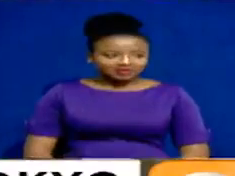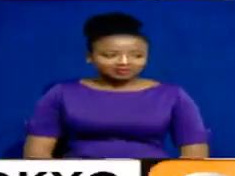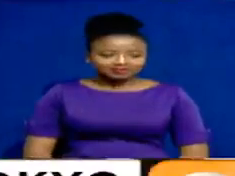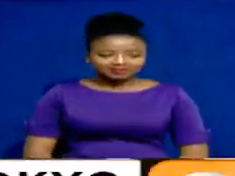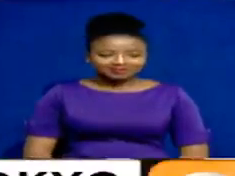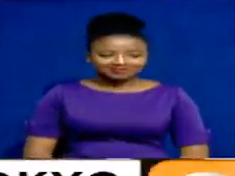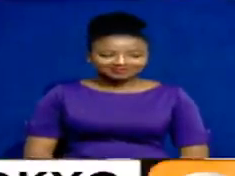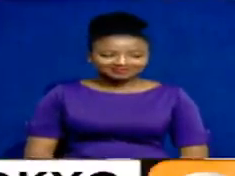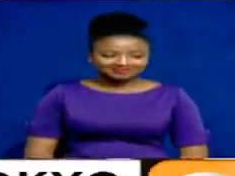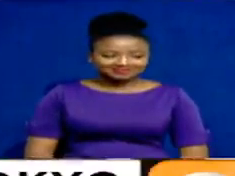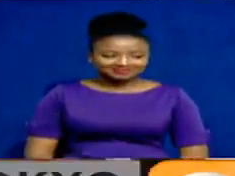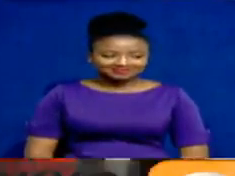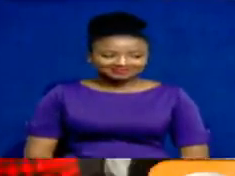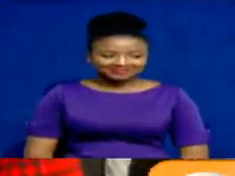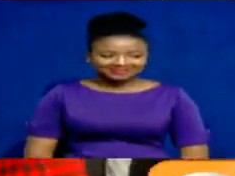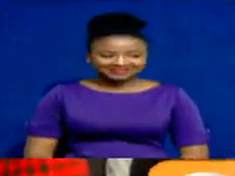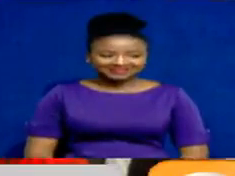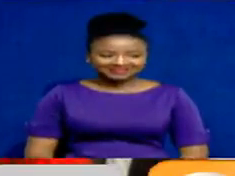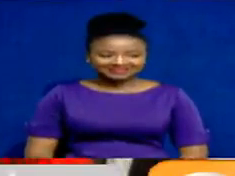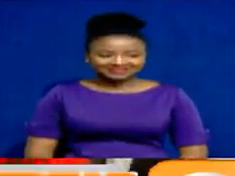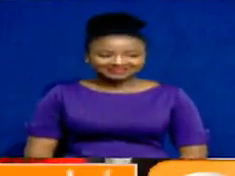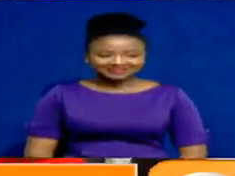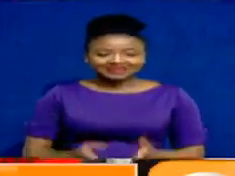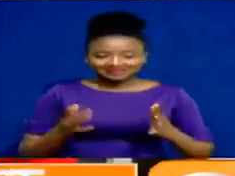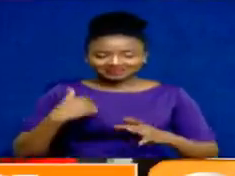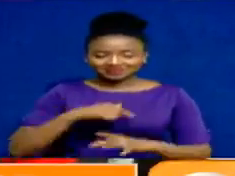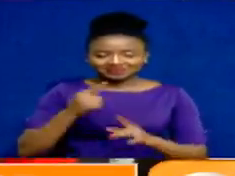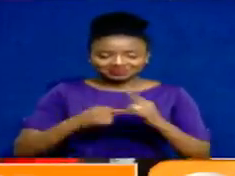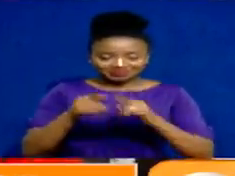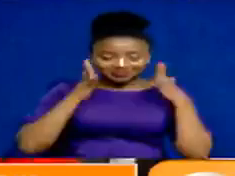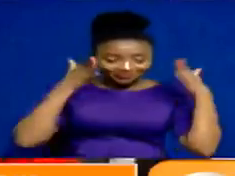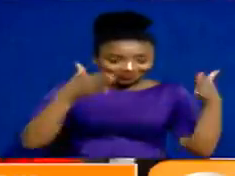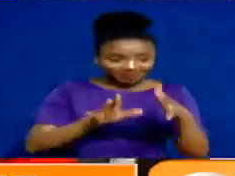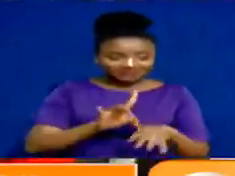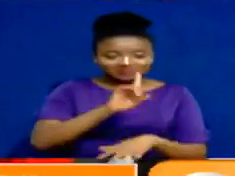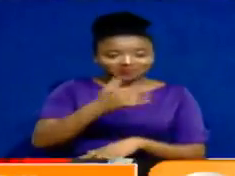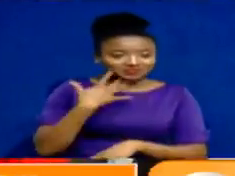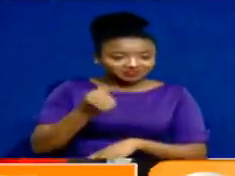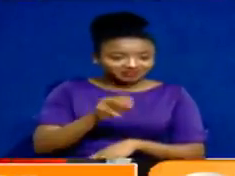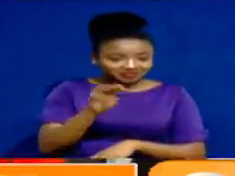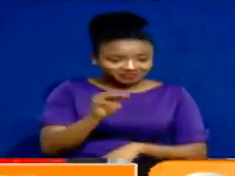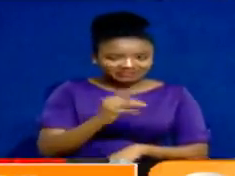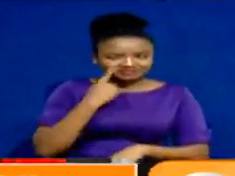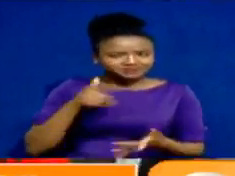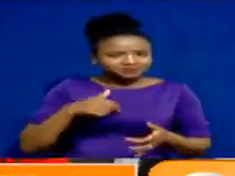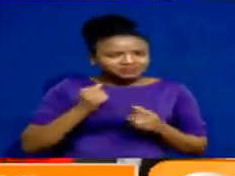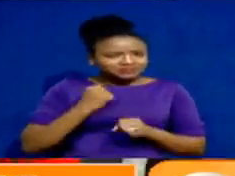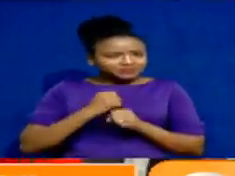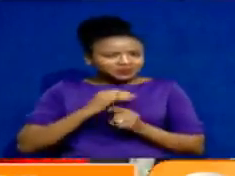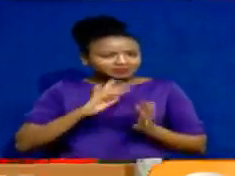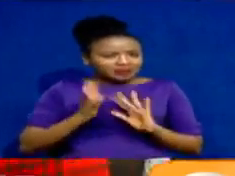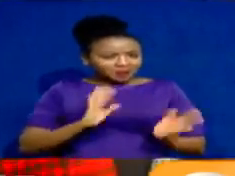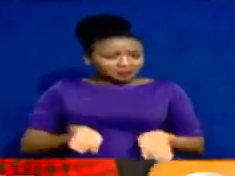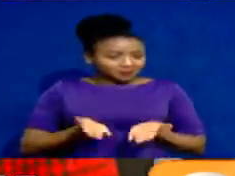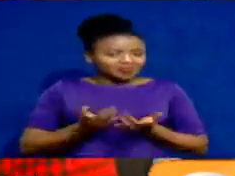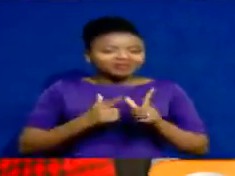too. Kwa sahi bado nita focus 1500, nione nita perform aje this year. Na